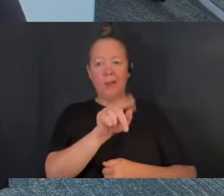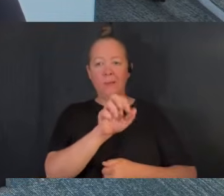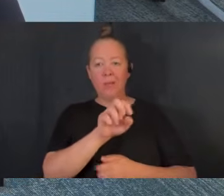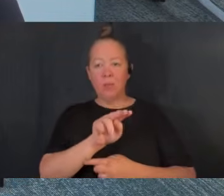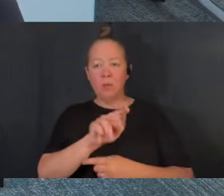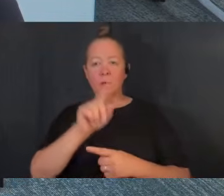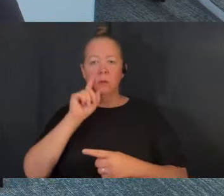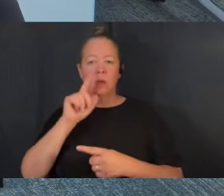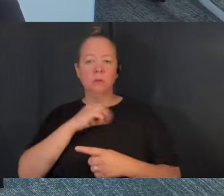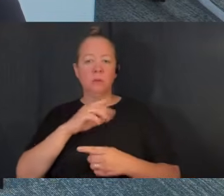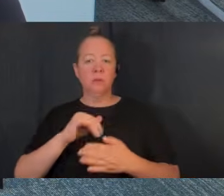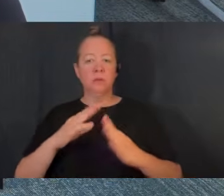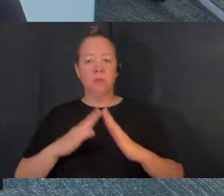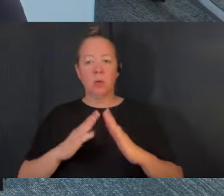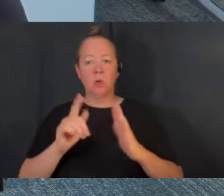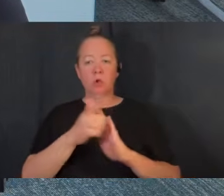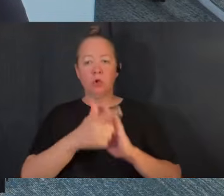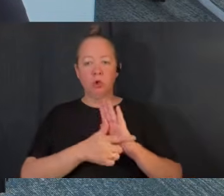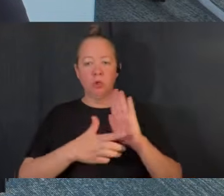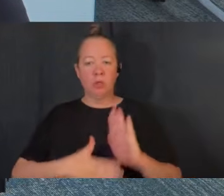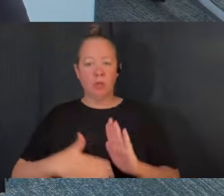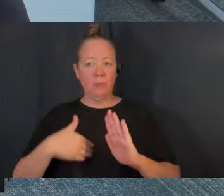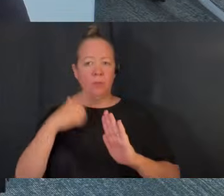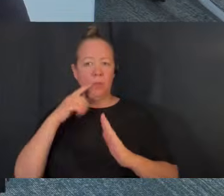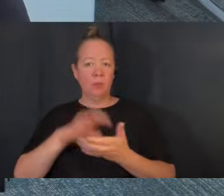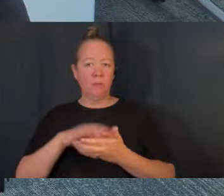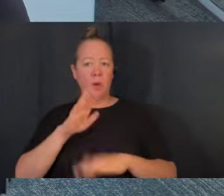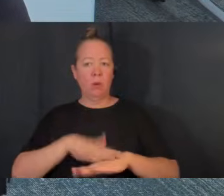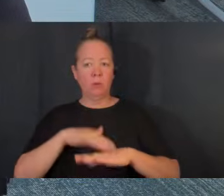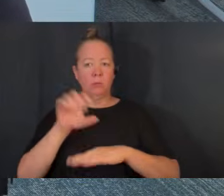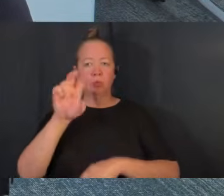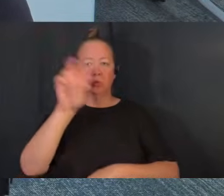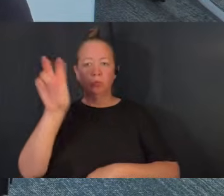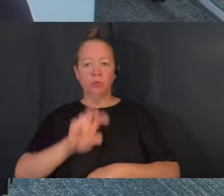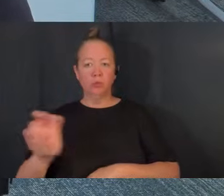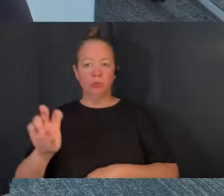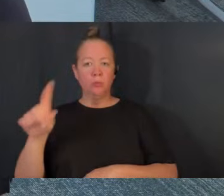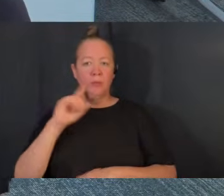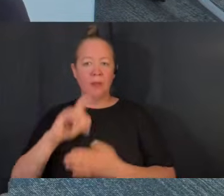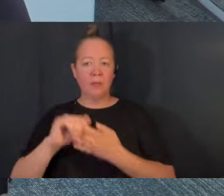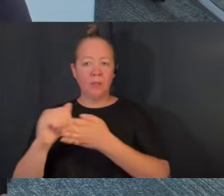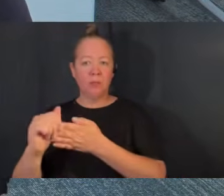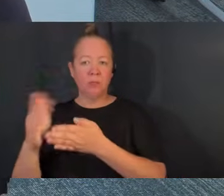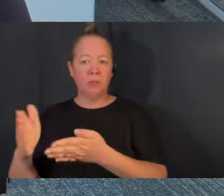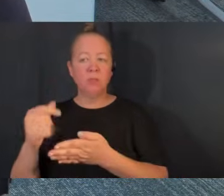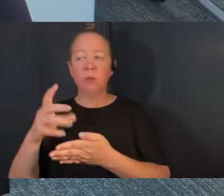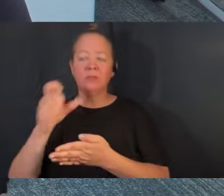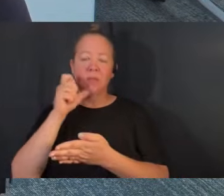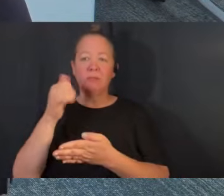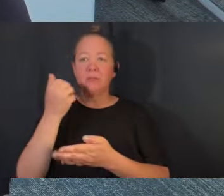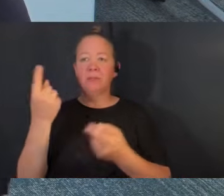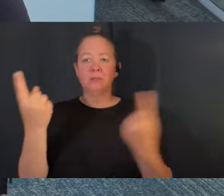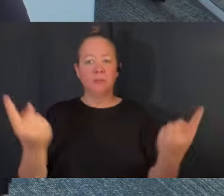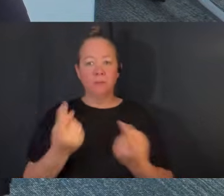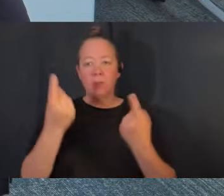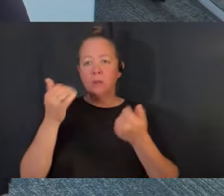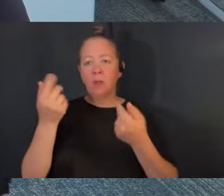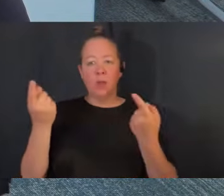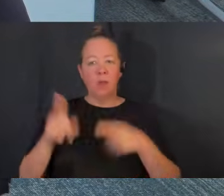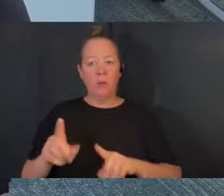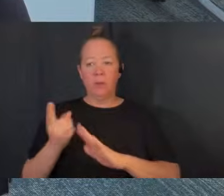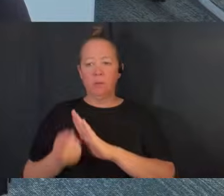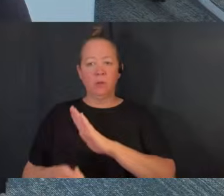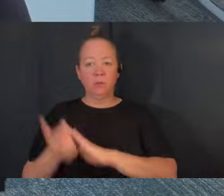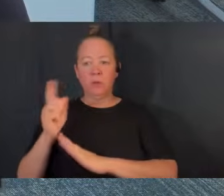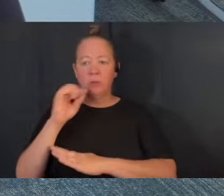I believe, led to this. So it wasn't something out of the blue, it wasn't something unauthorized, it wasn't some dangerous precedent that was